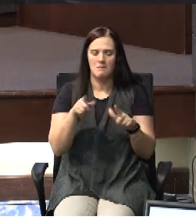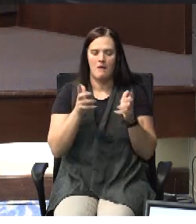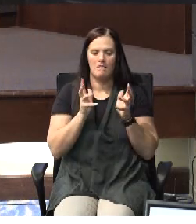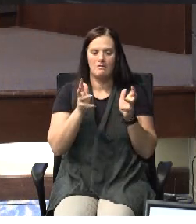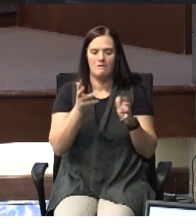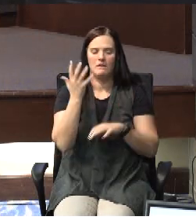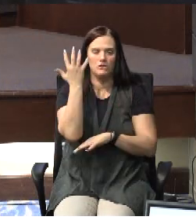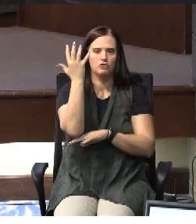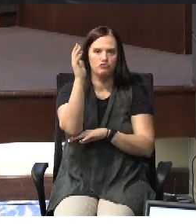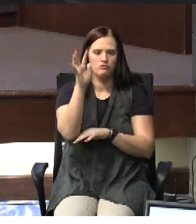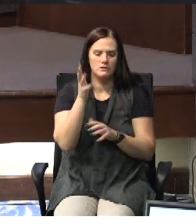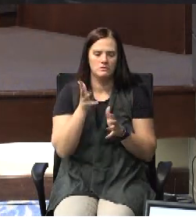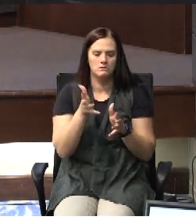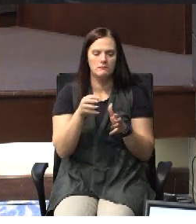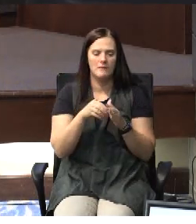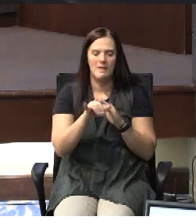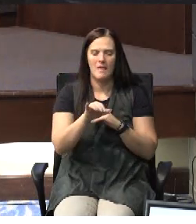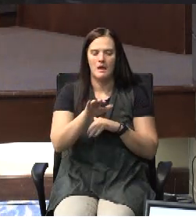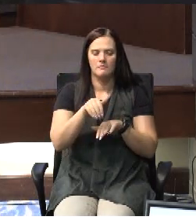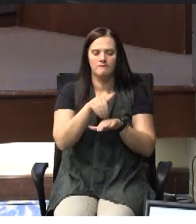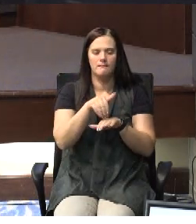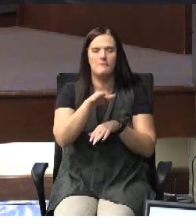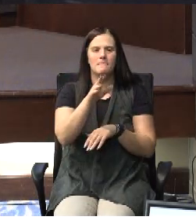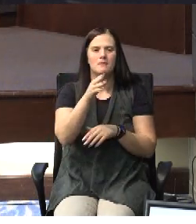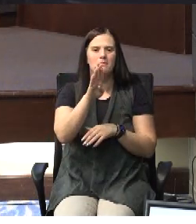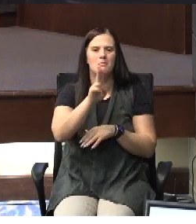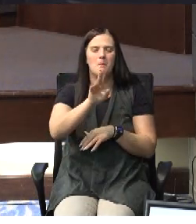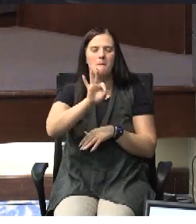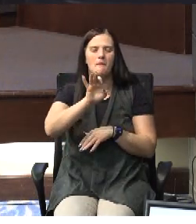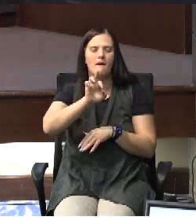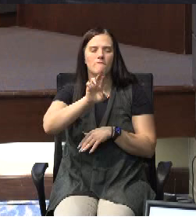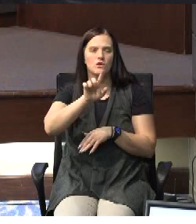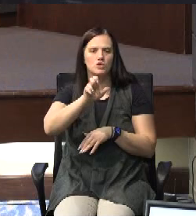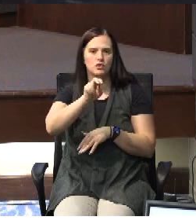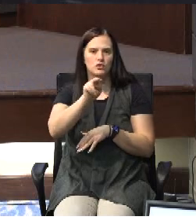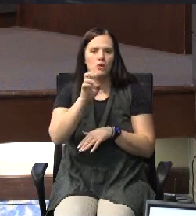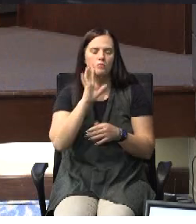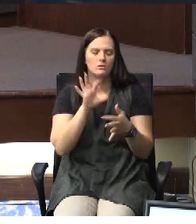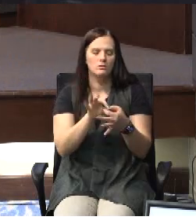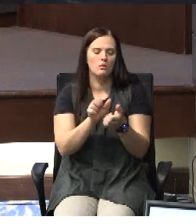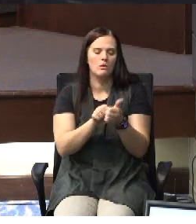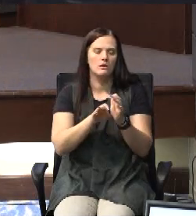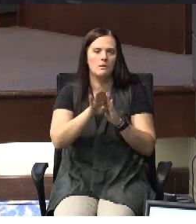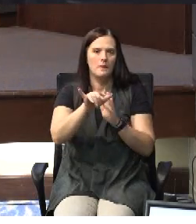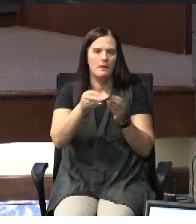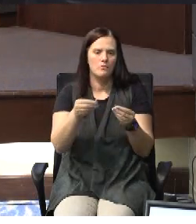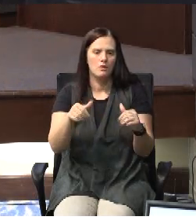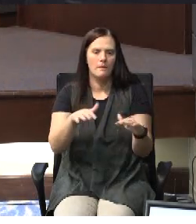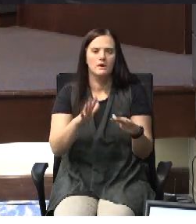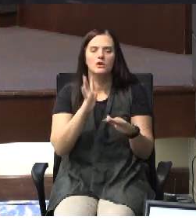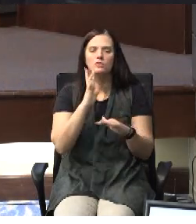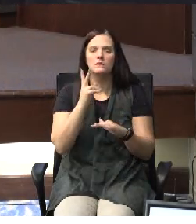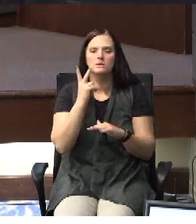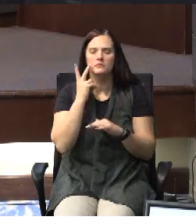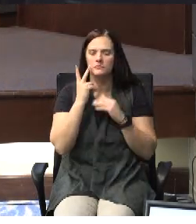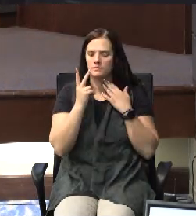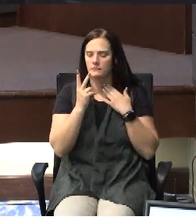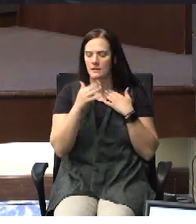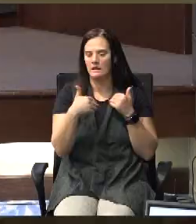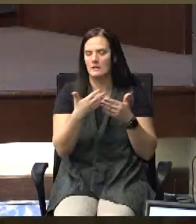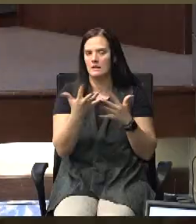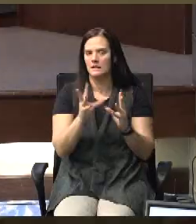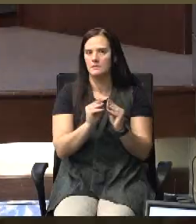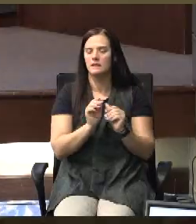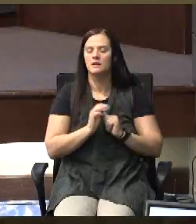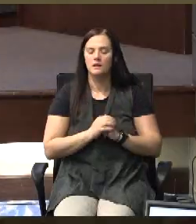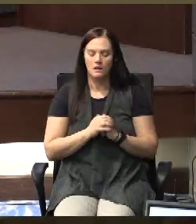those trees in that buffer zone that will go along with the development of the property. Okay. So you'll see at your next meeting.